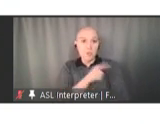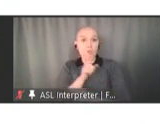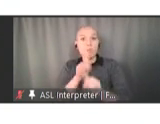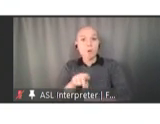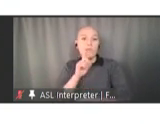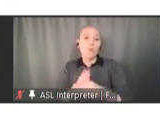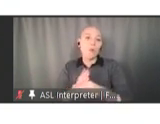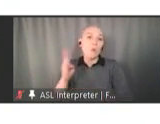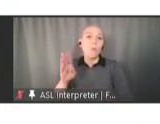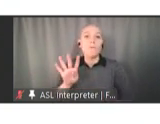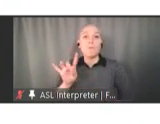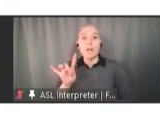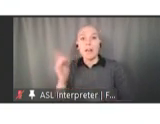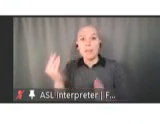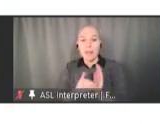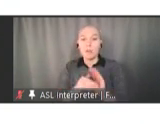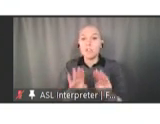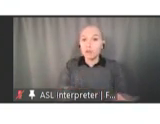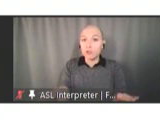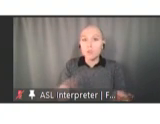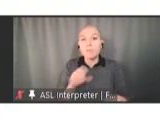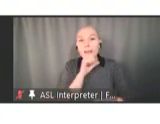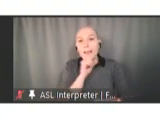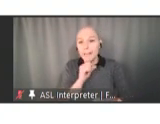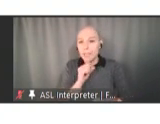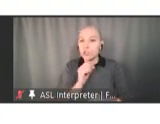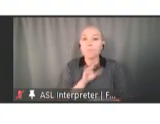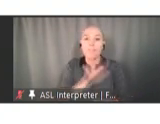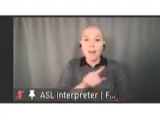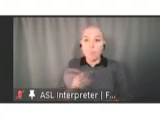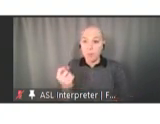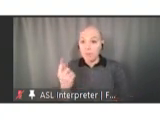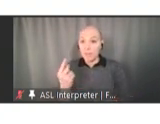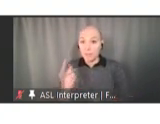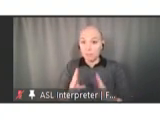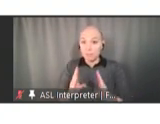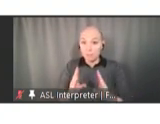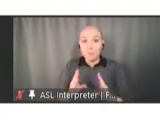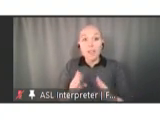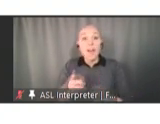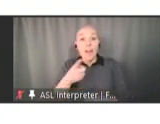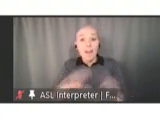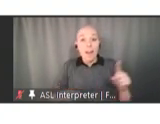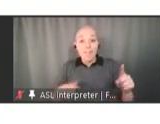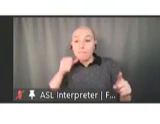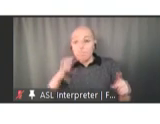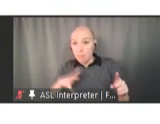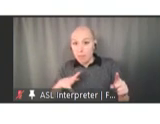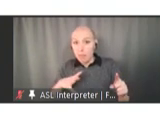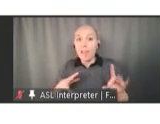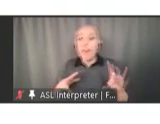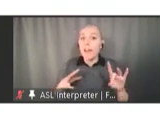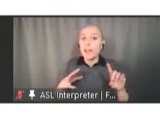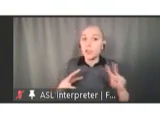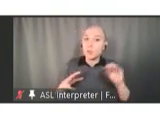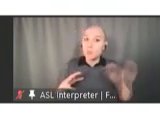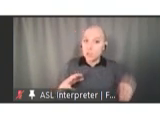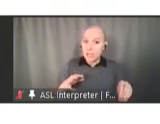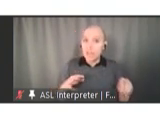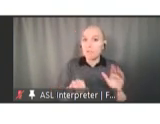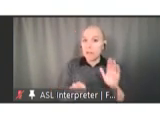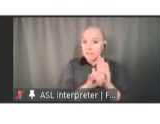ages 5 to 11 years. Approximately half were female, 82% identified as non-Hispanic,